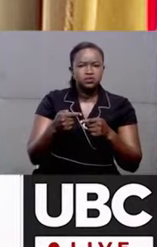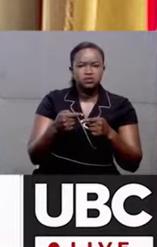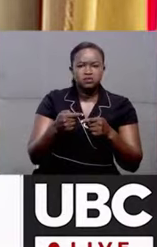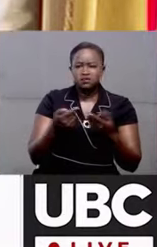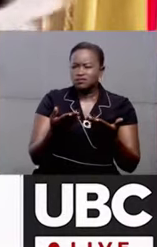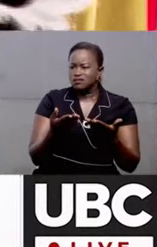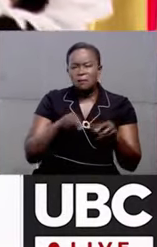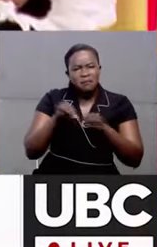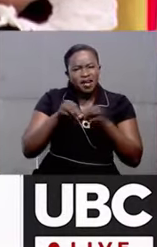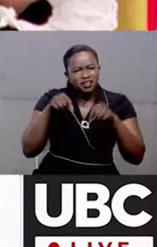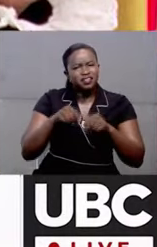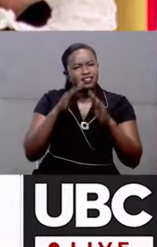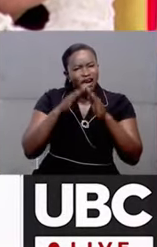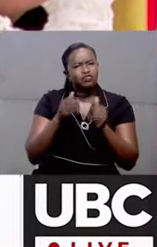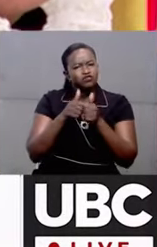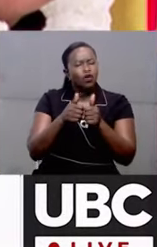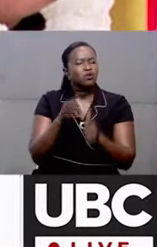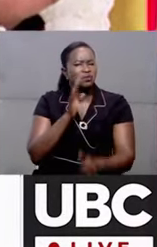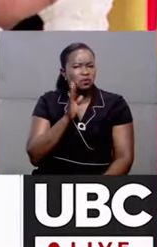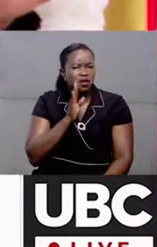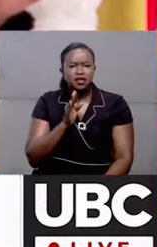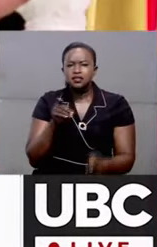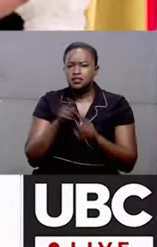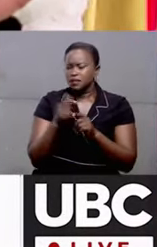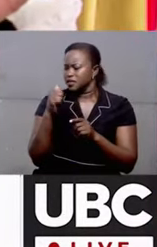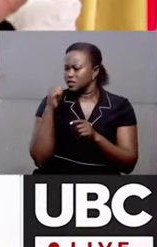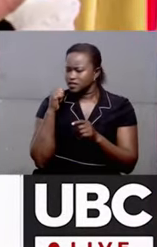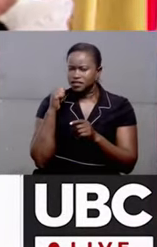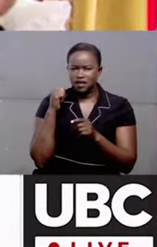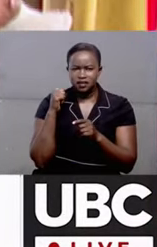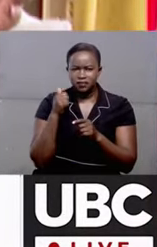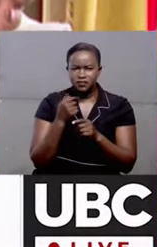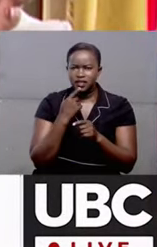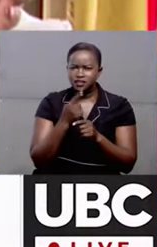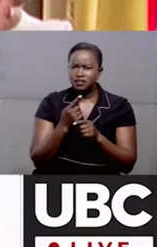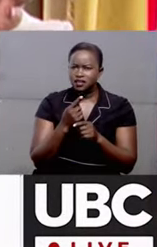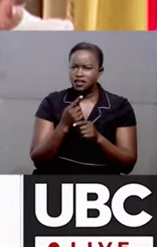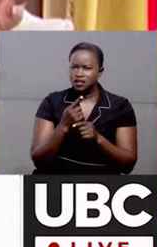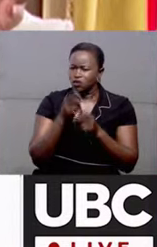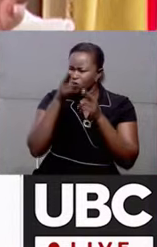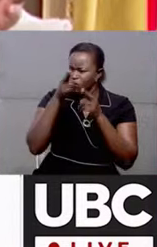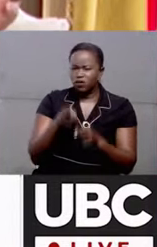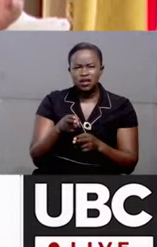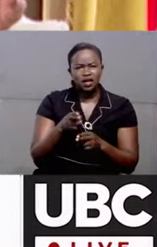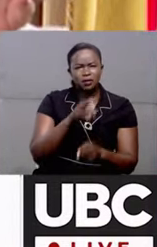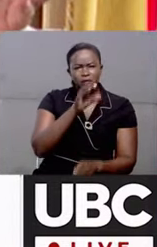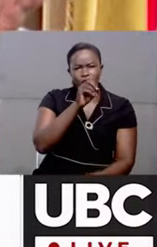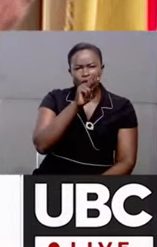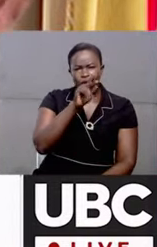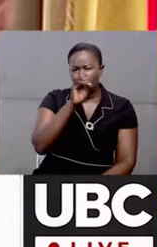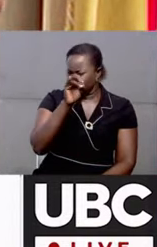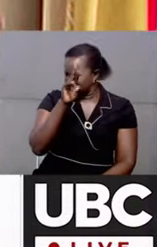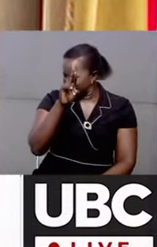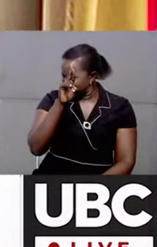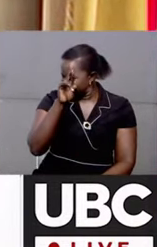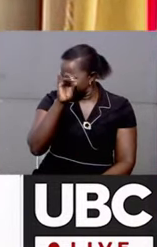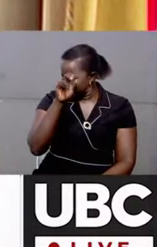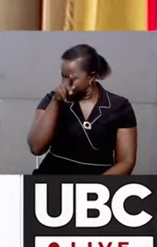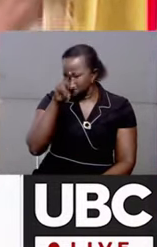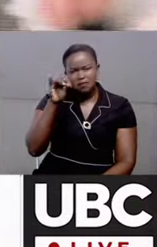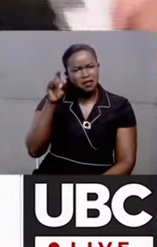I just saw yesterday where they said Honorable Okini Pipi was dealing on